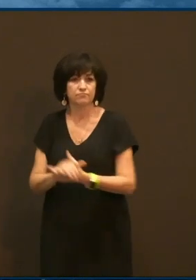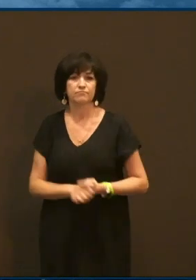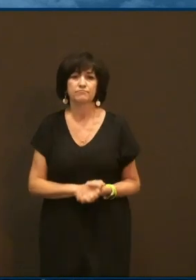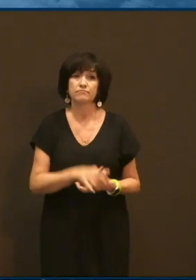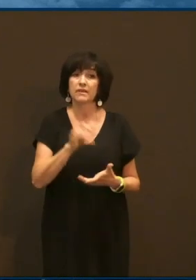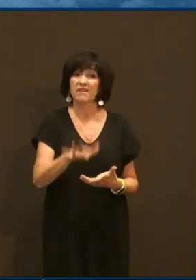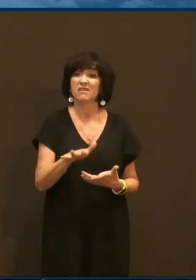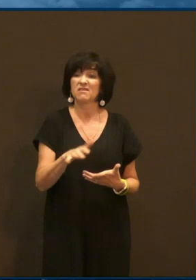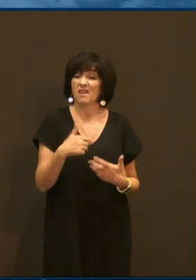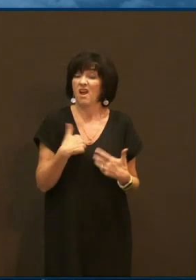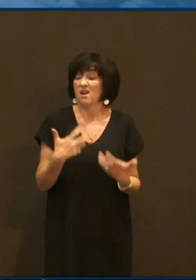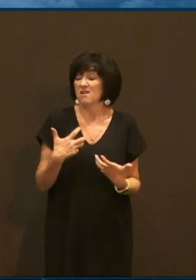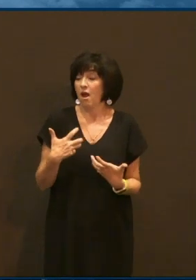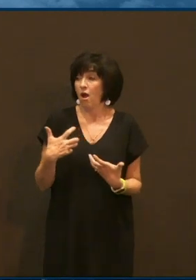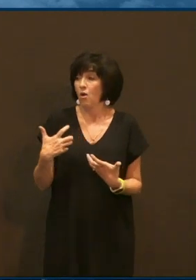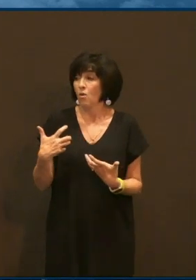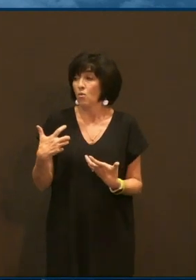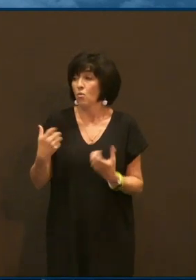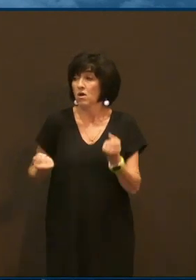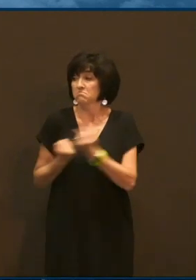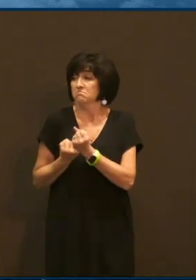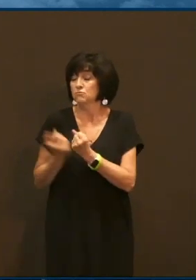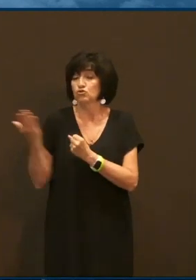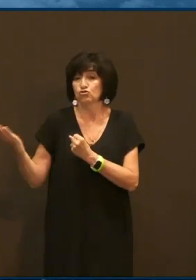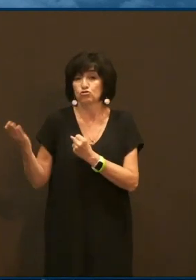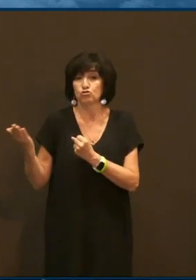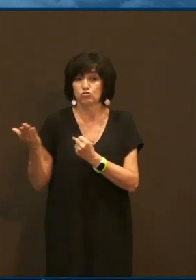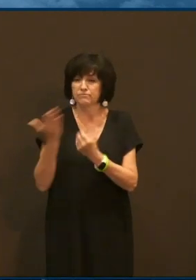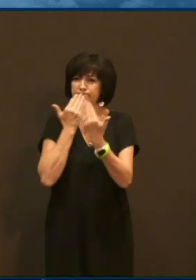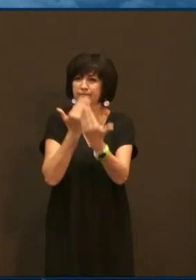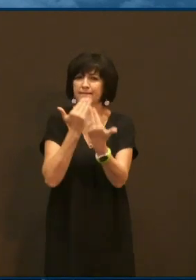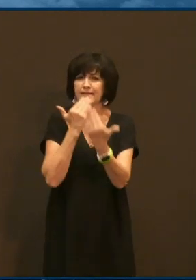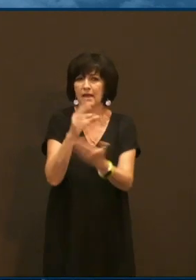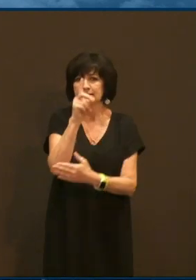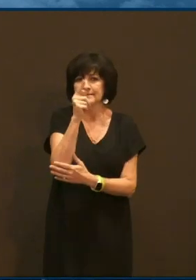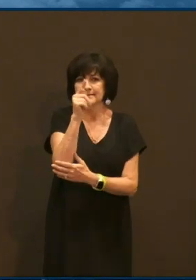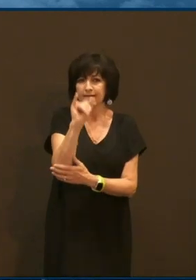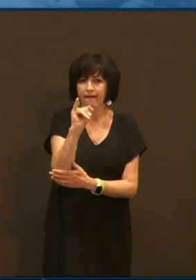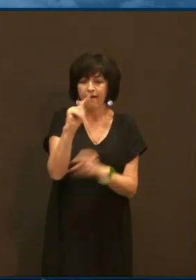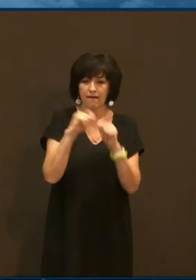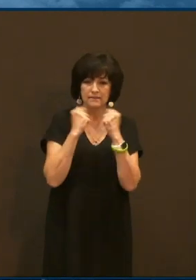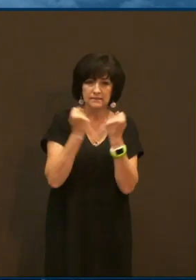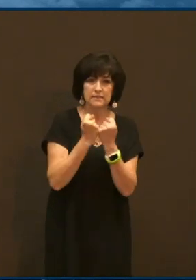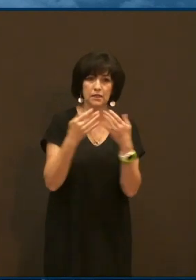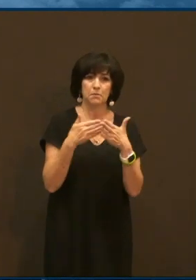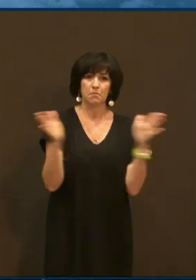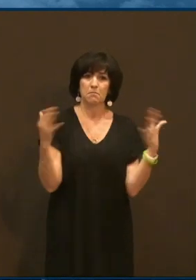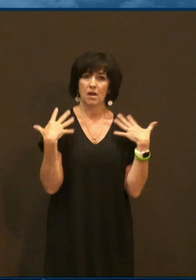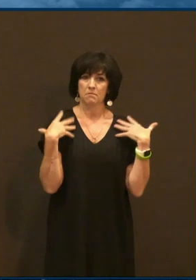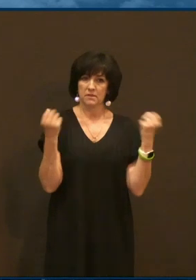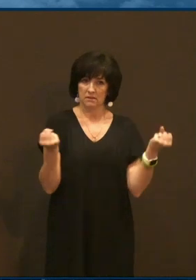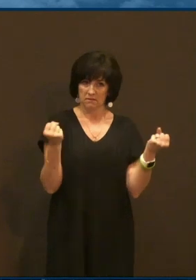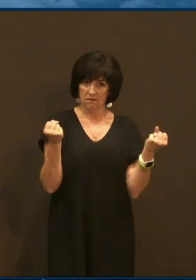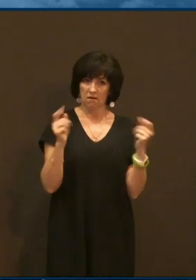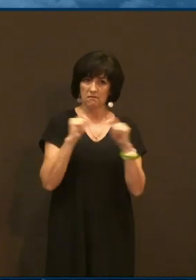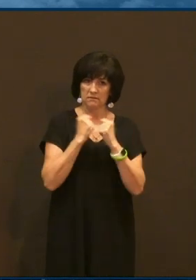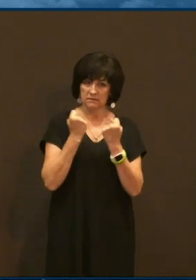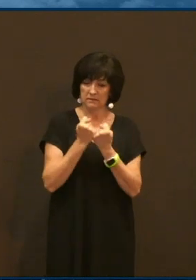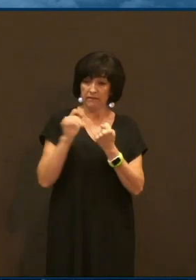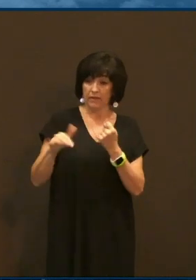to the DTI team and the public health team on the new contact